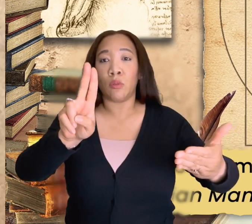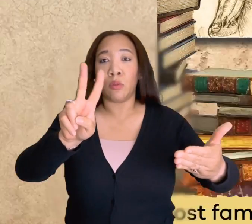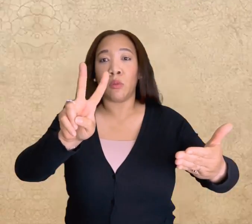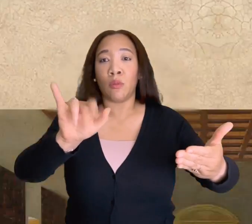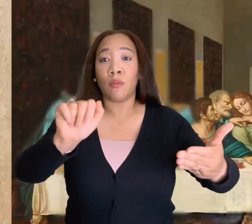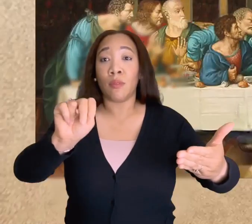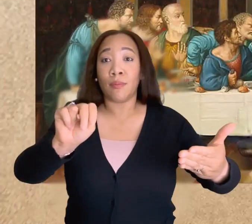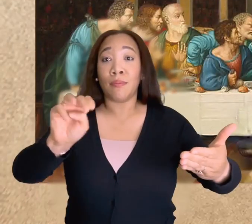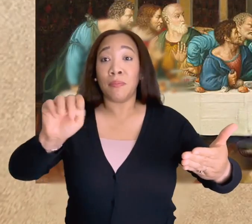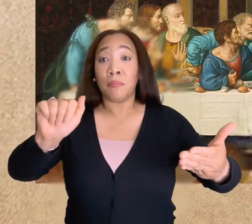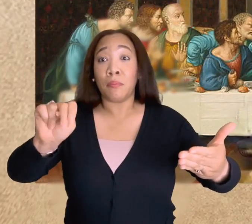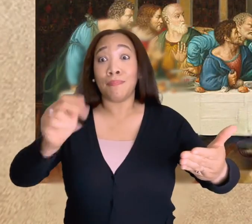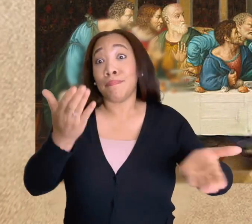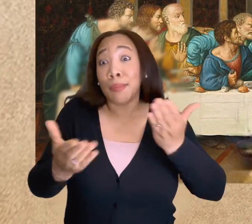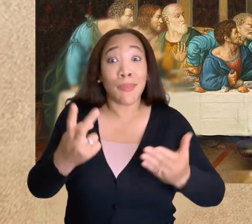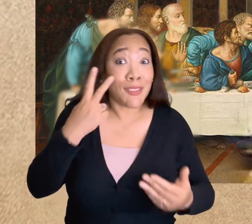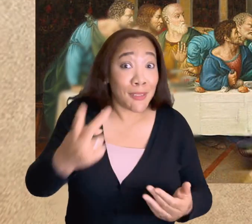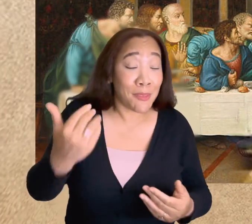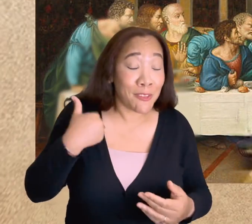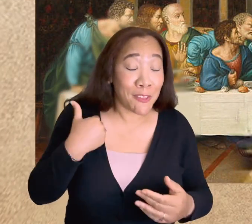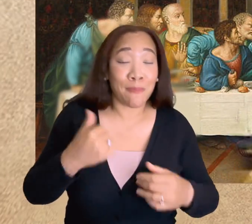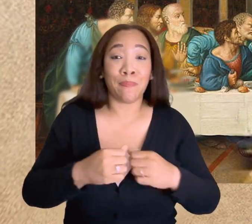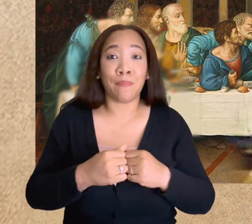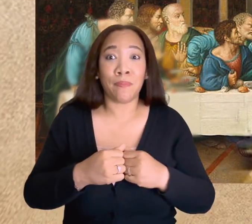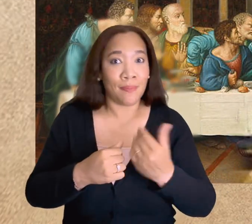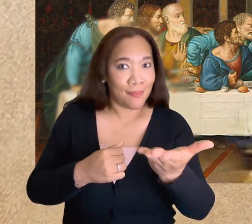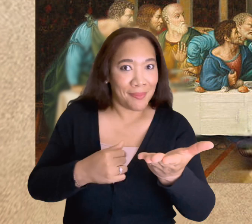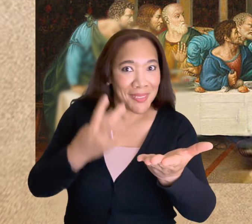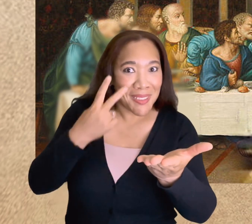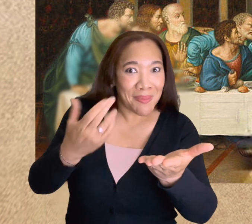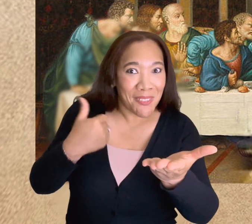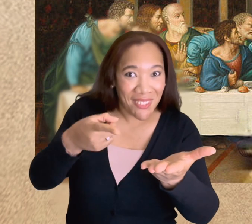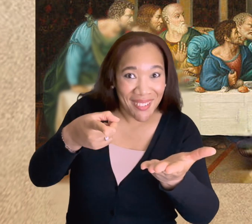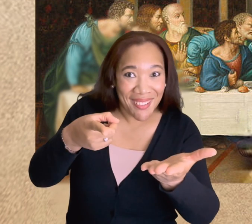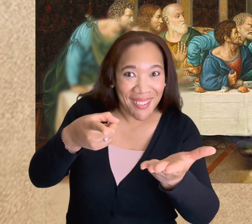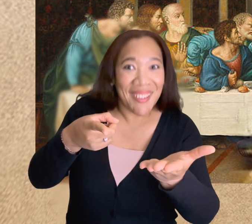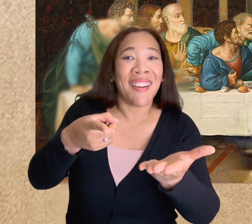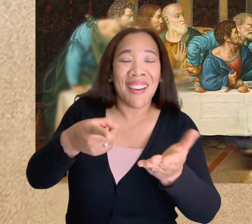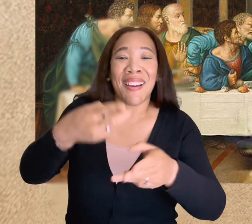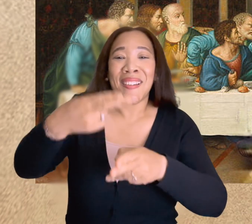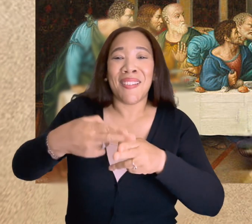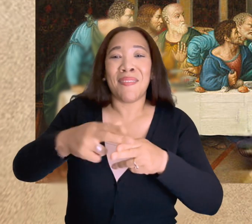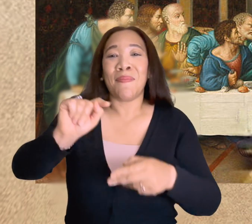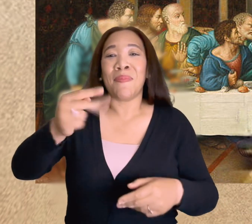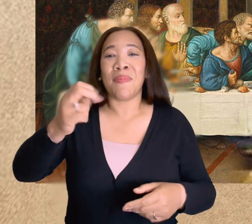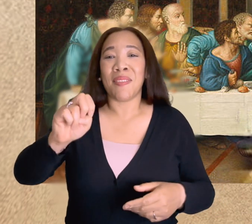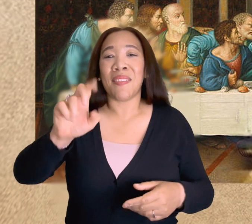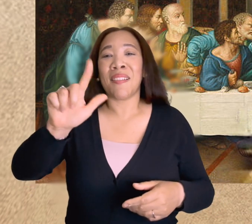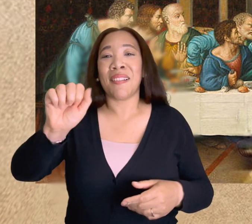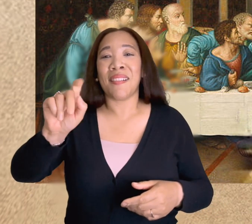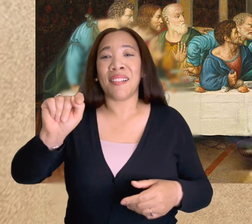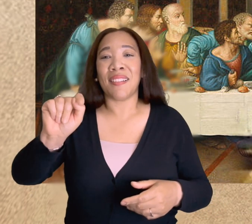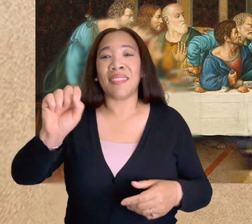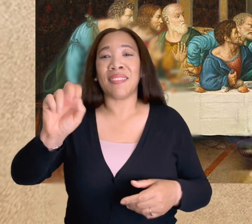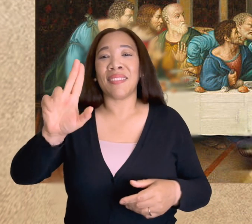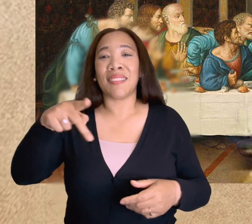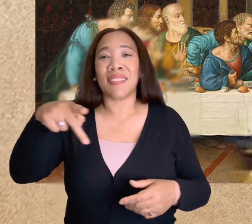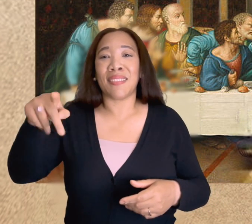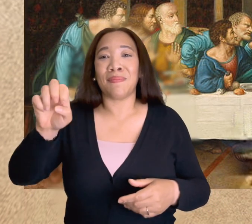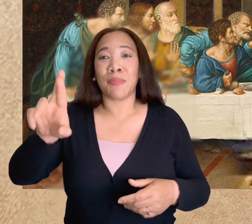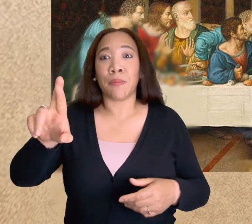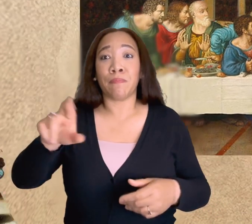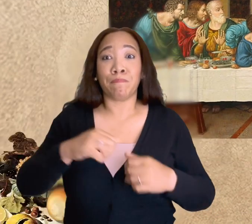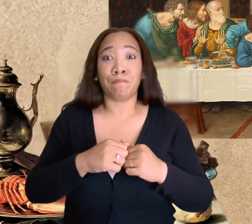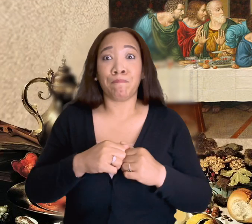before. Recognize this painting? It is called The Last Supper. Here's an interesting fact about